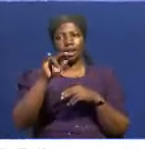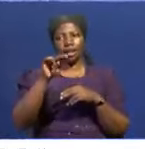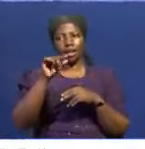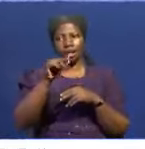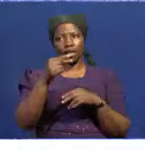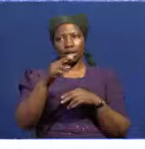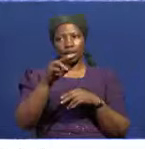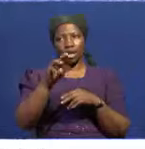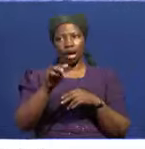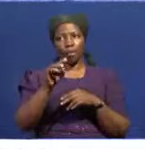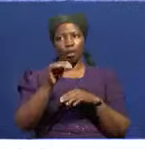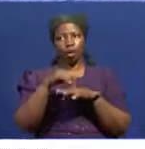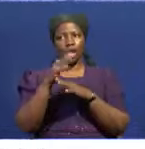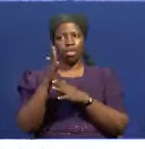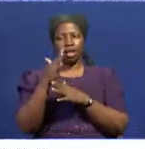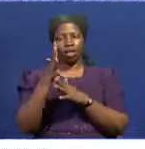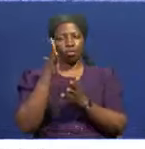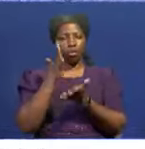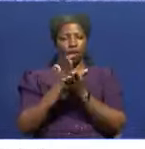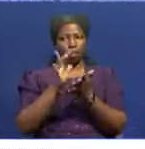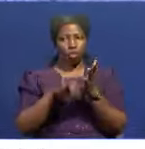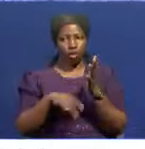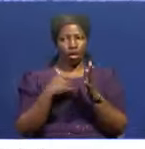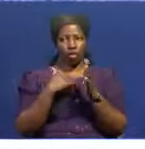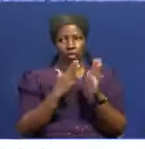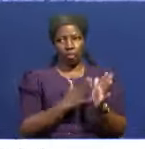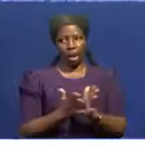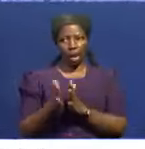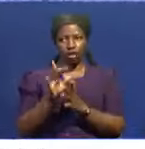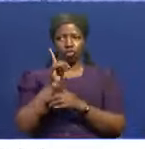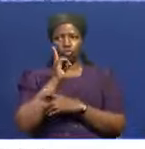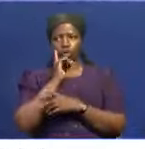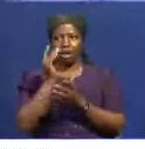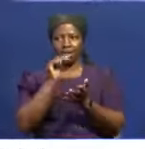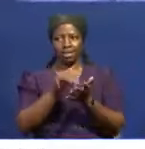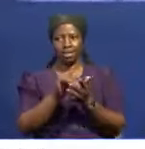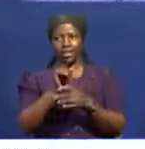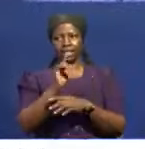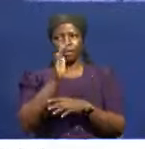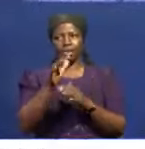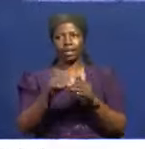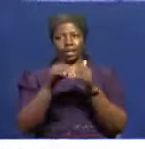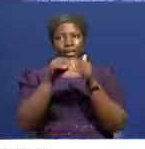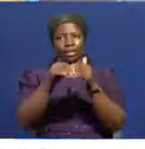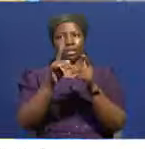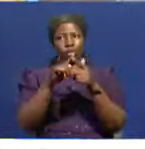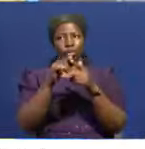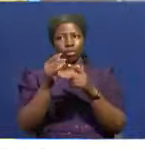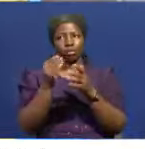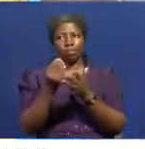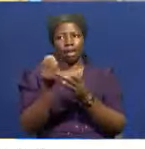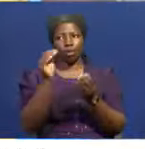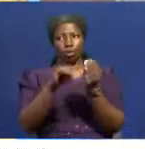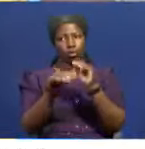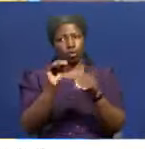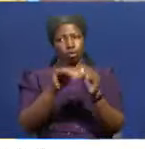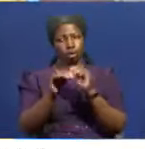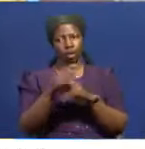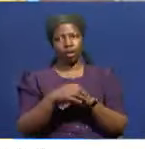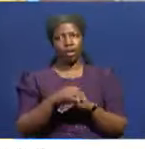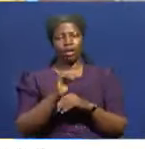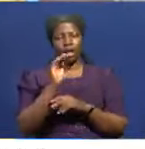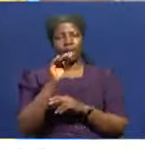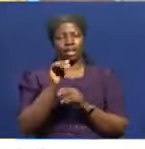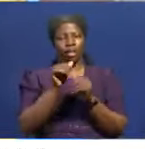have planned tomorrow again. Then that will take us to the Harambee. We are asking the well-wishers,